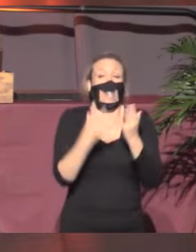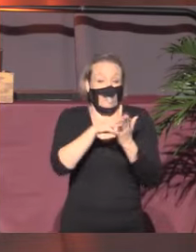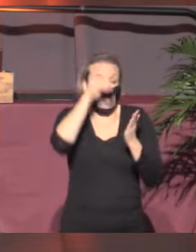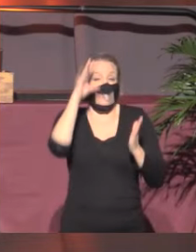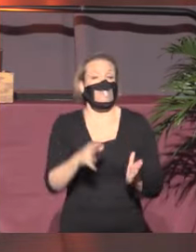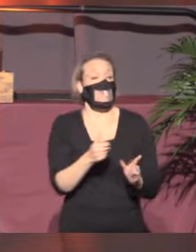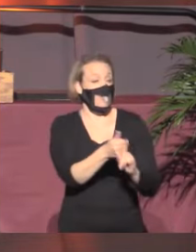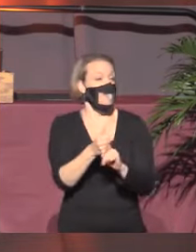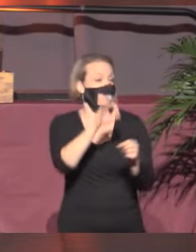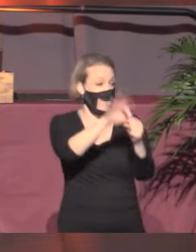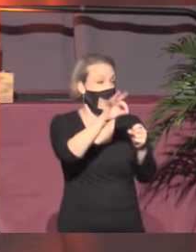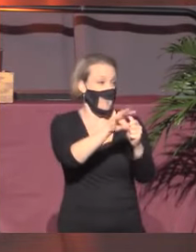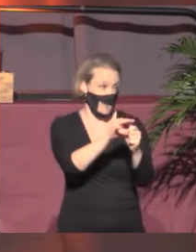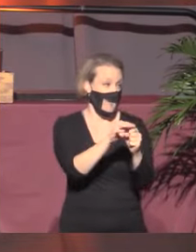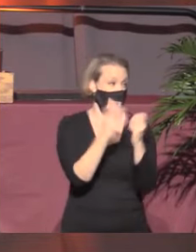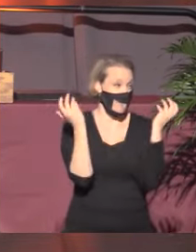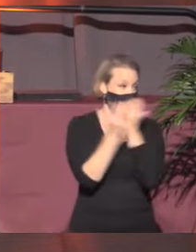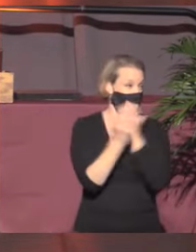vote.